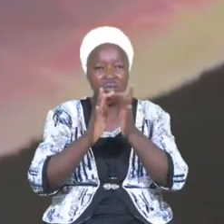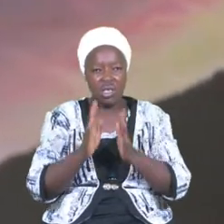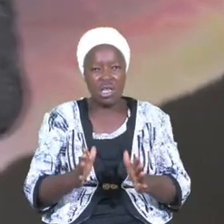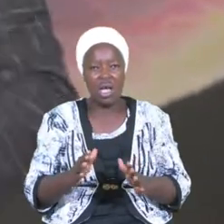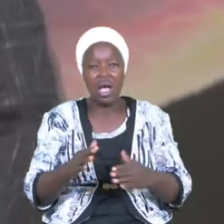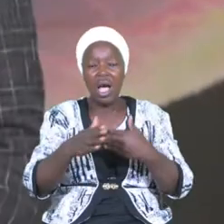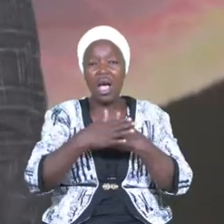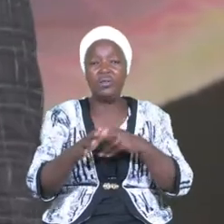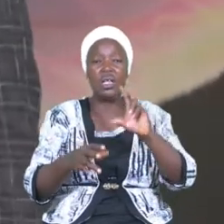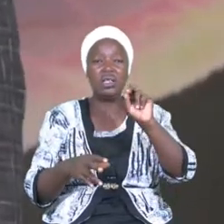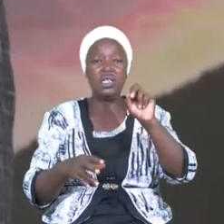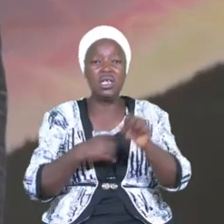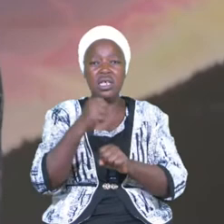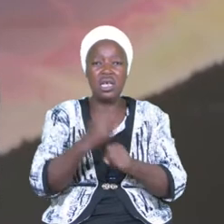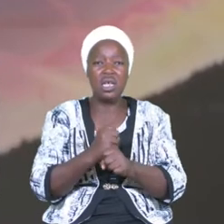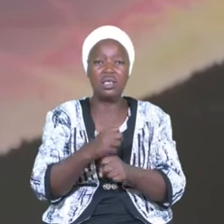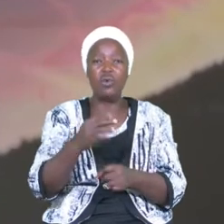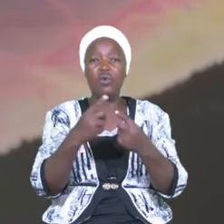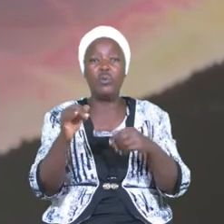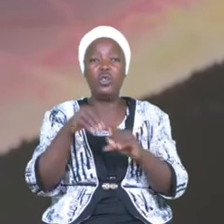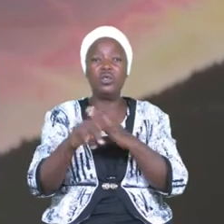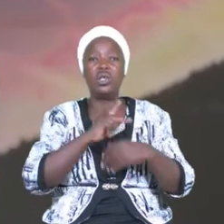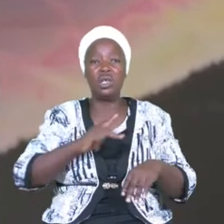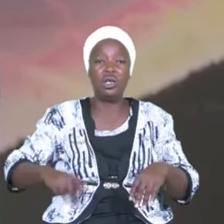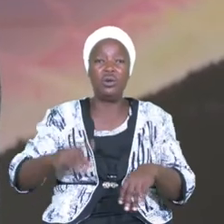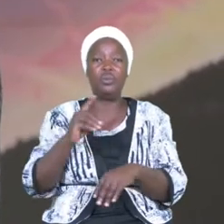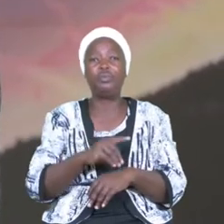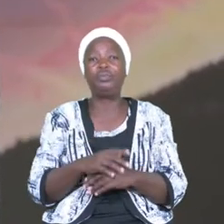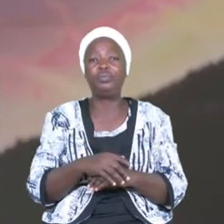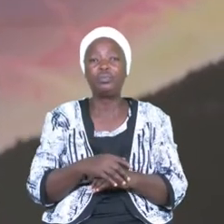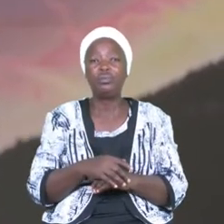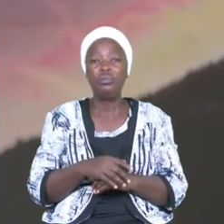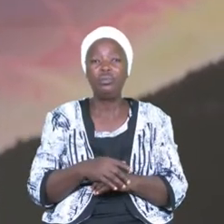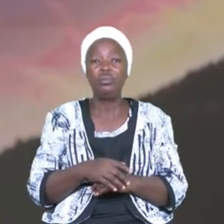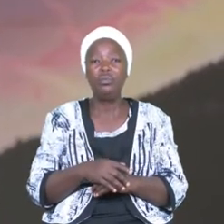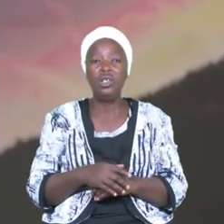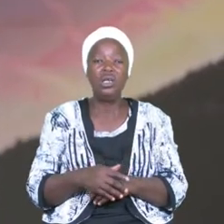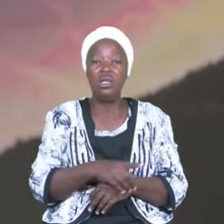of coming into the kingdom. They eat,